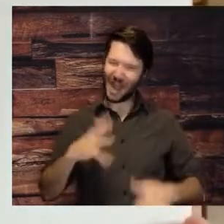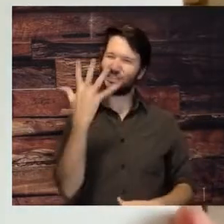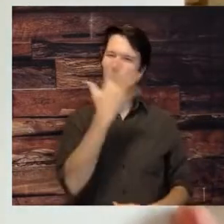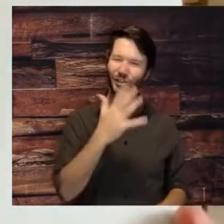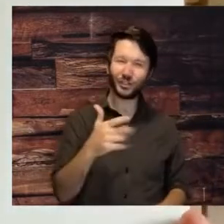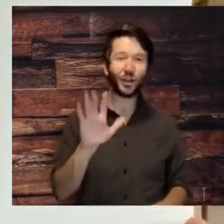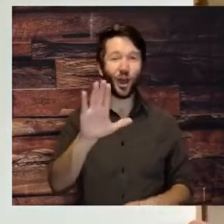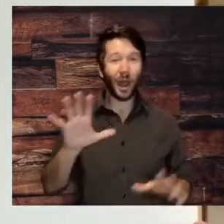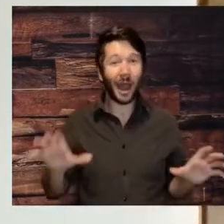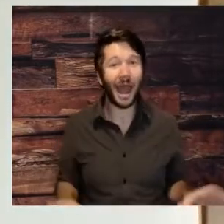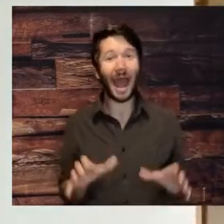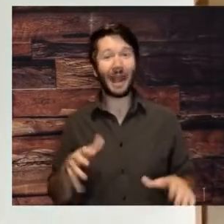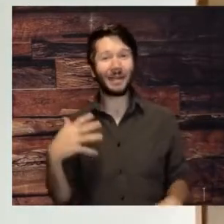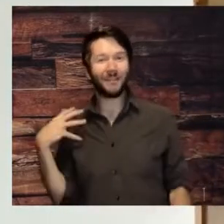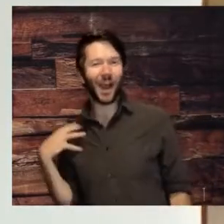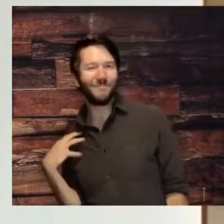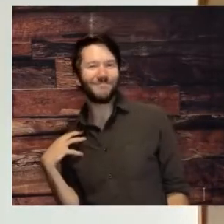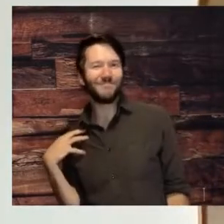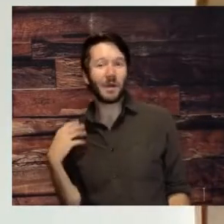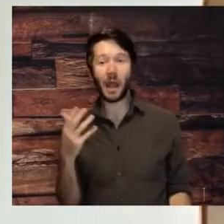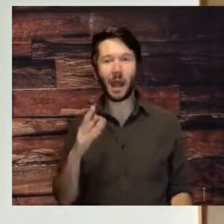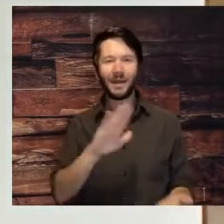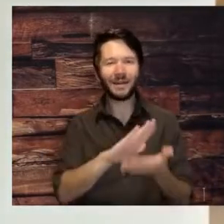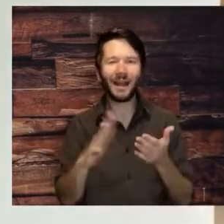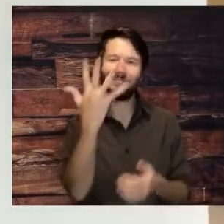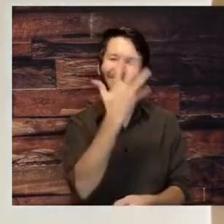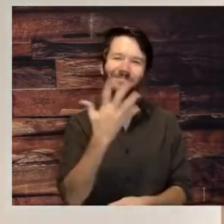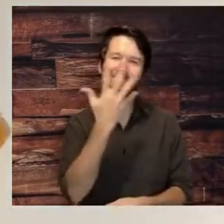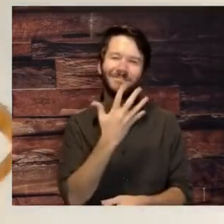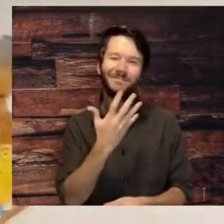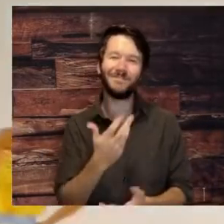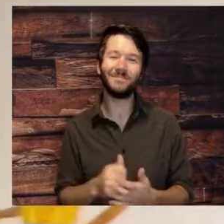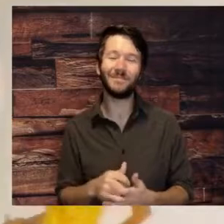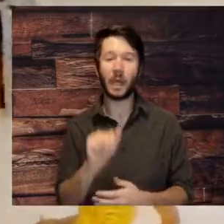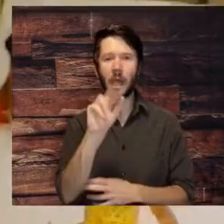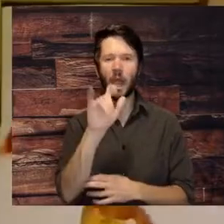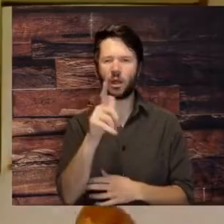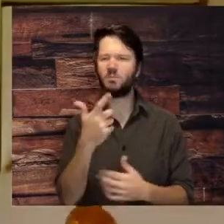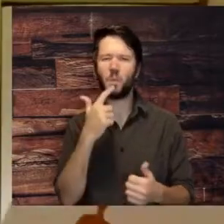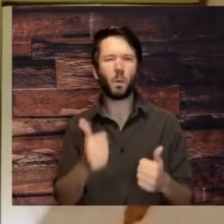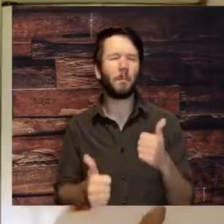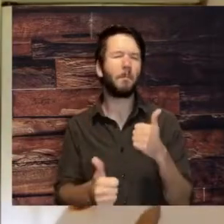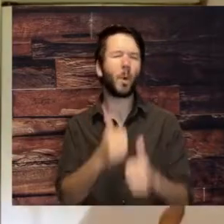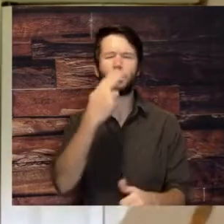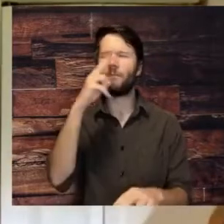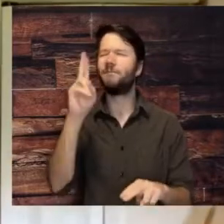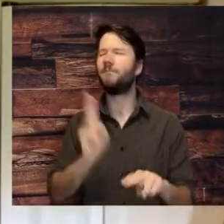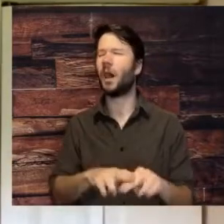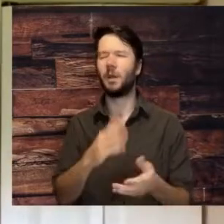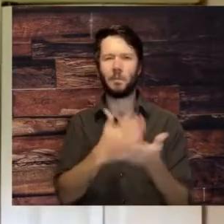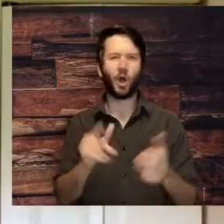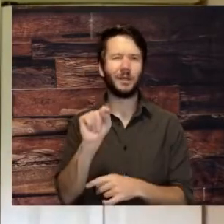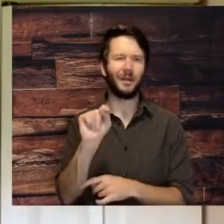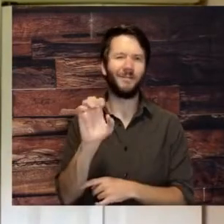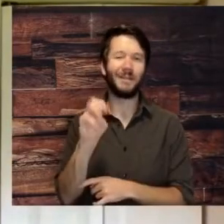Ariel's dress looks and her active pose and nice looking face. Ariel is probably one of